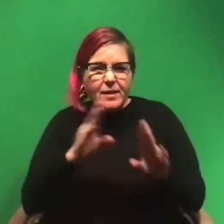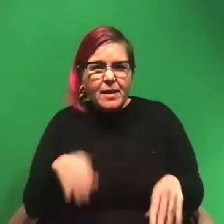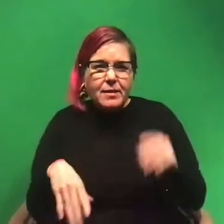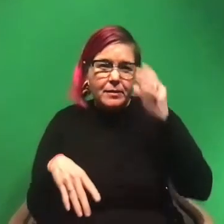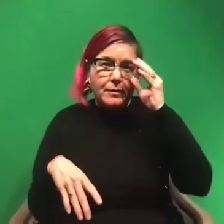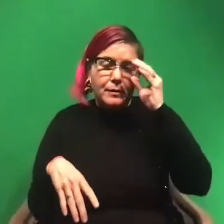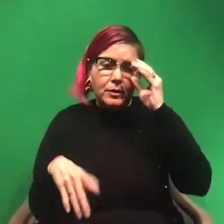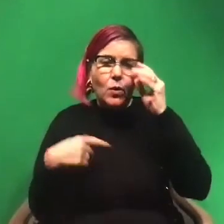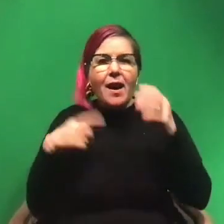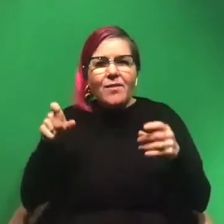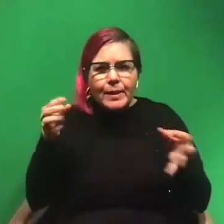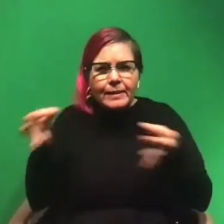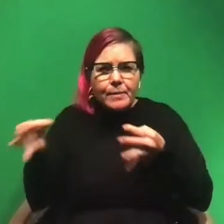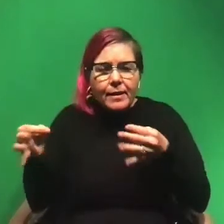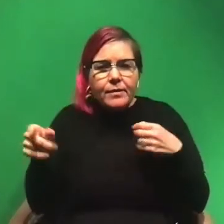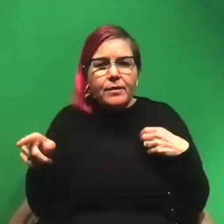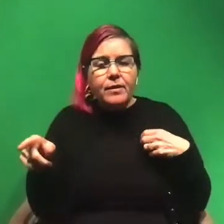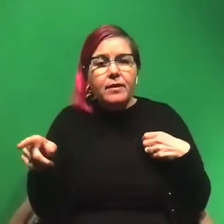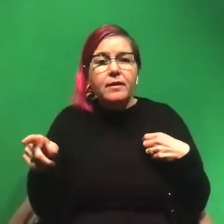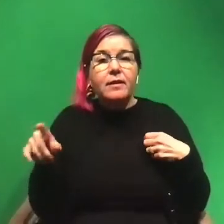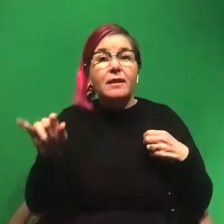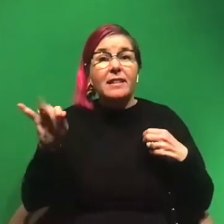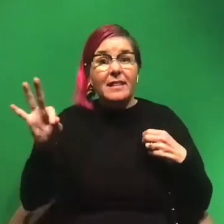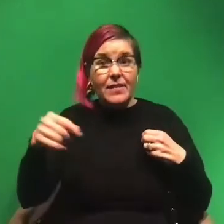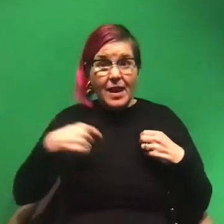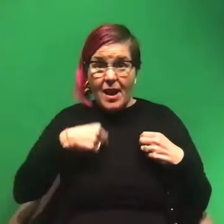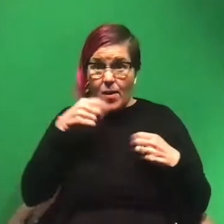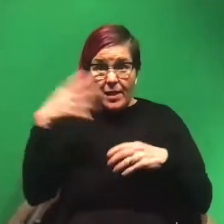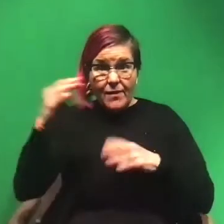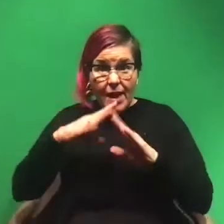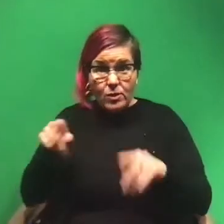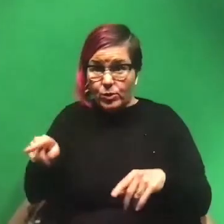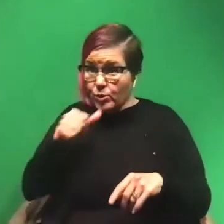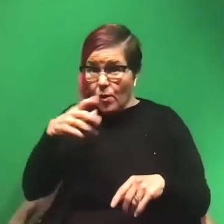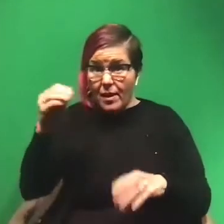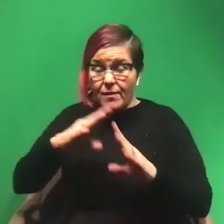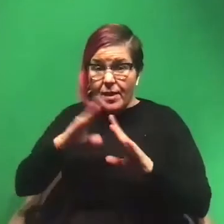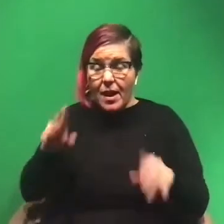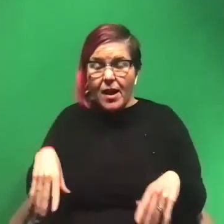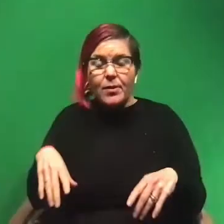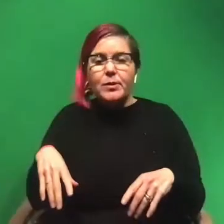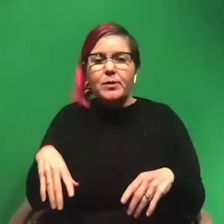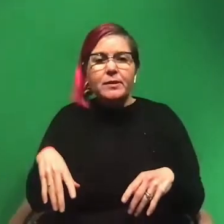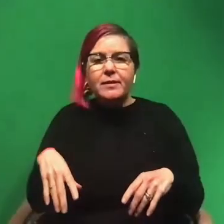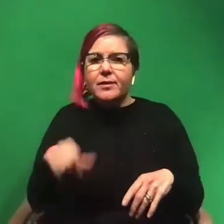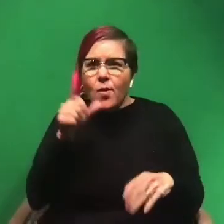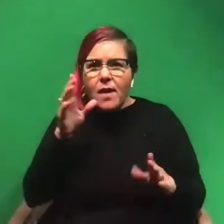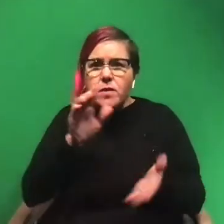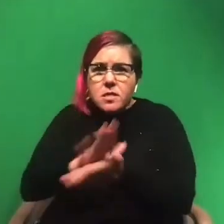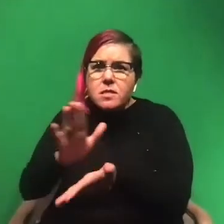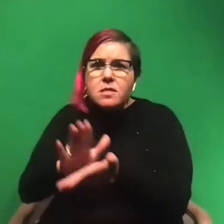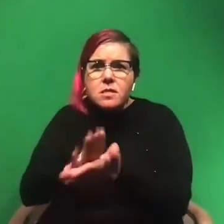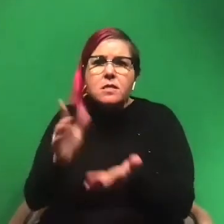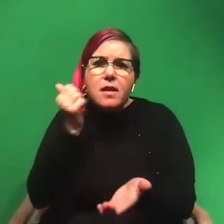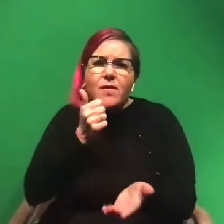had to explain to her, if I don't leave the house and you don't leave the house, yeah, I mean, there's always a chance, right? But you don't have to be sanitizing your hands every